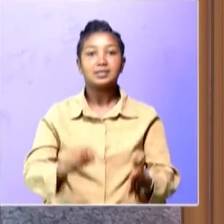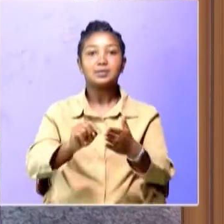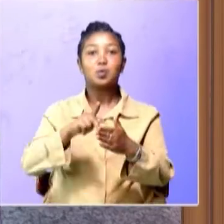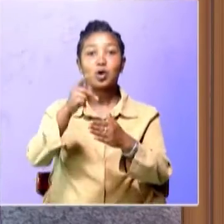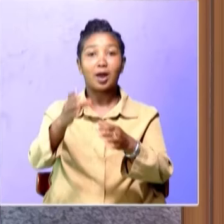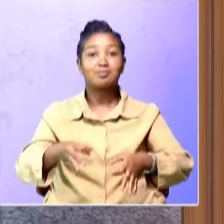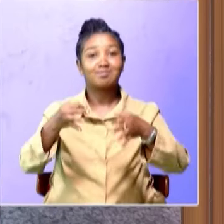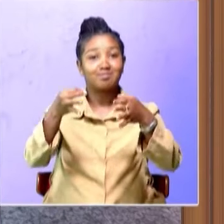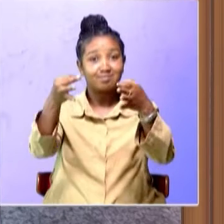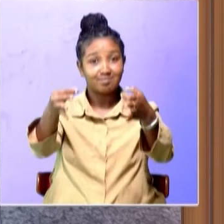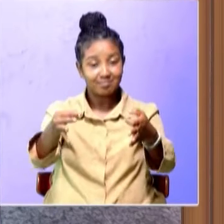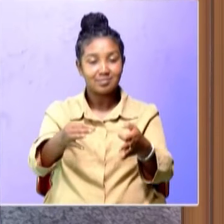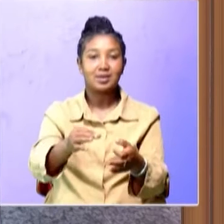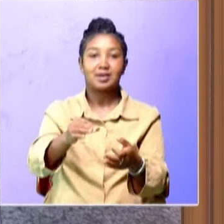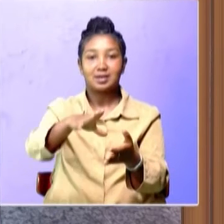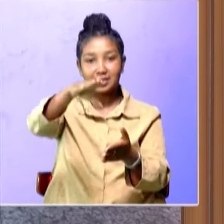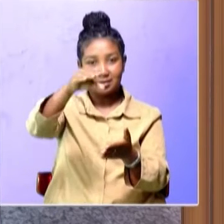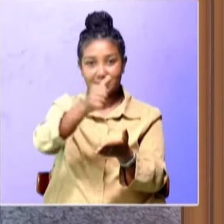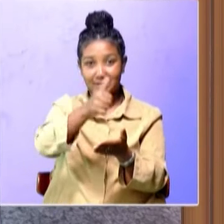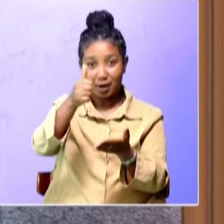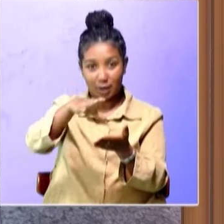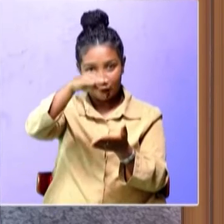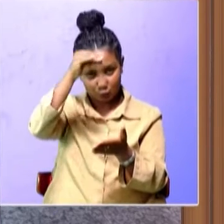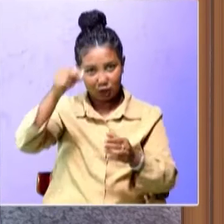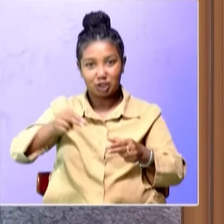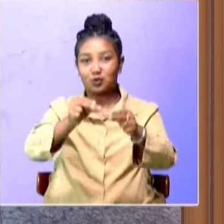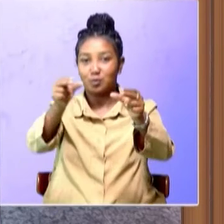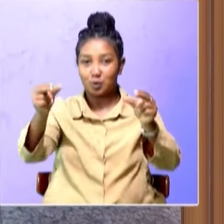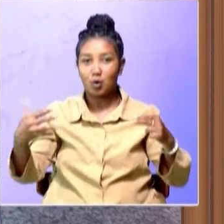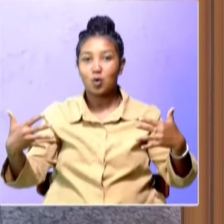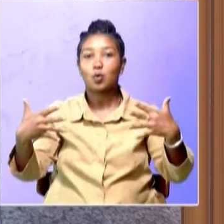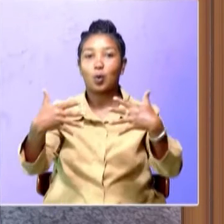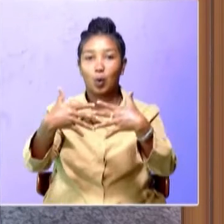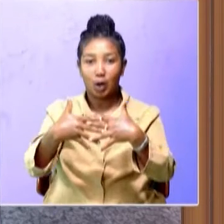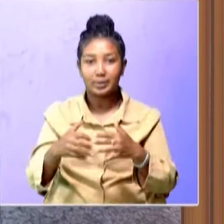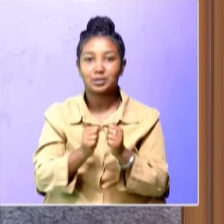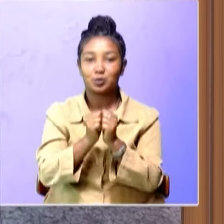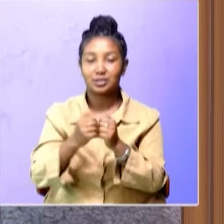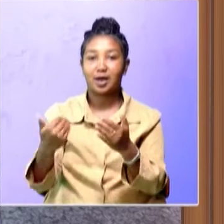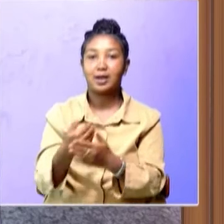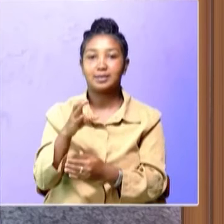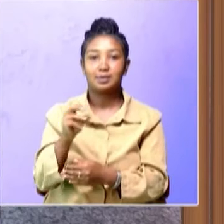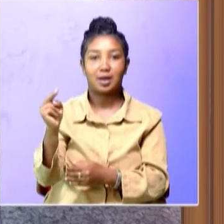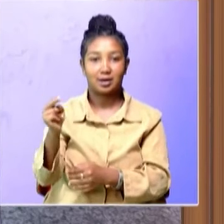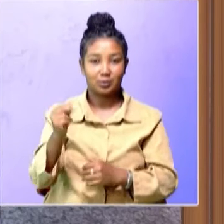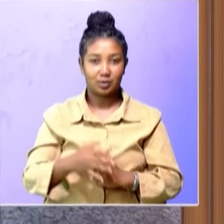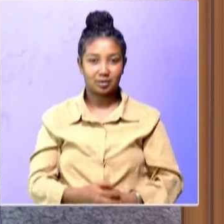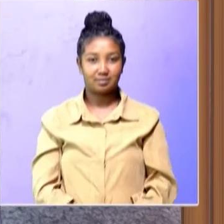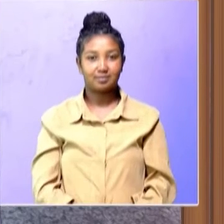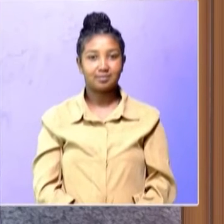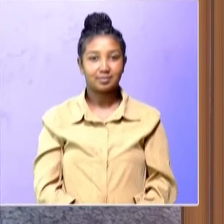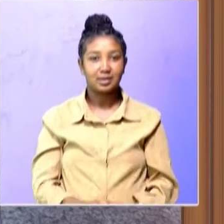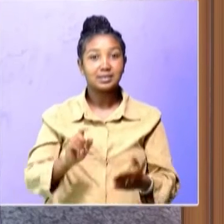This program is brought to you by the city government of Addis Ababa Education Bureau in collaboration with Addis Media